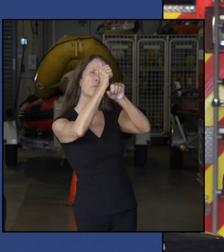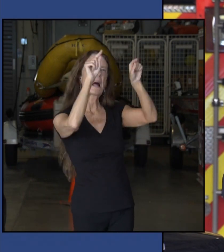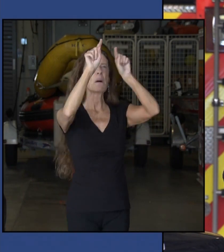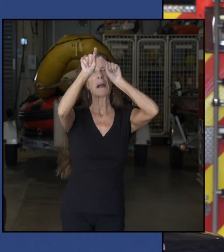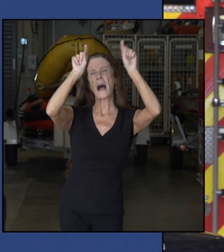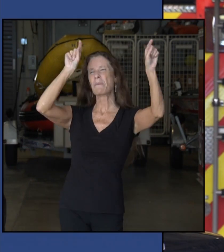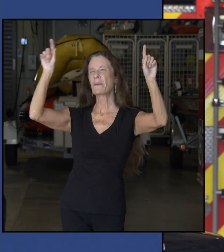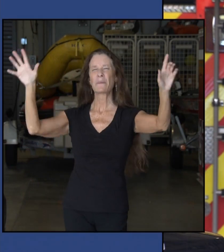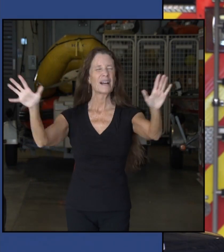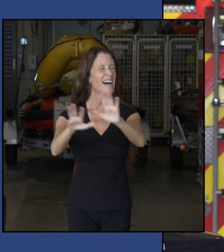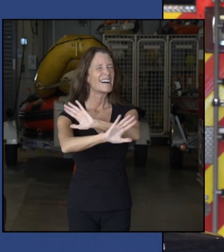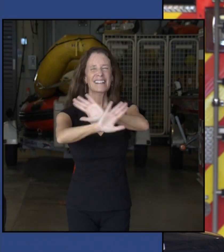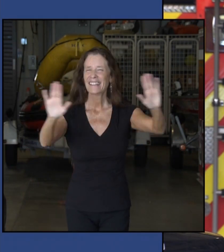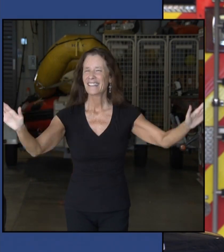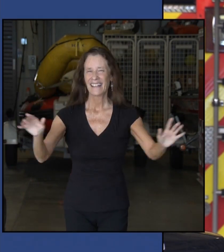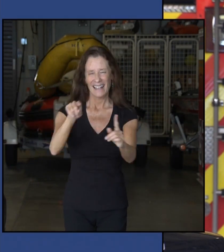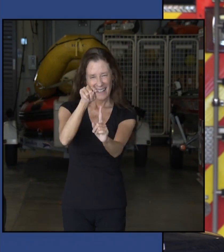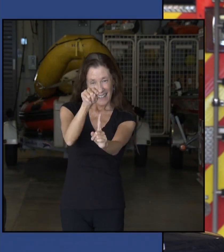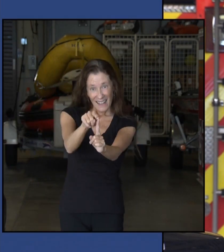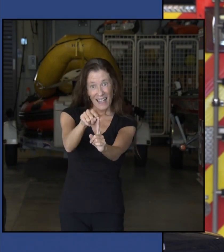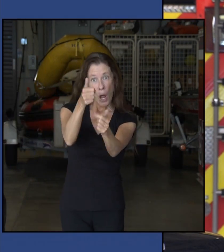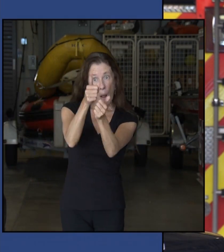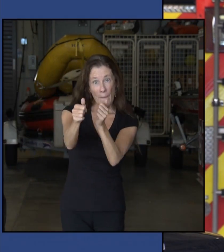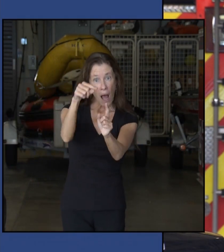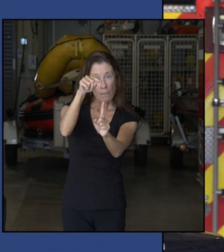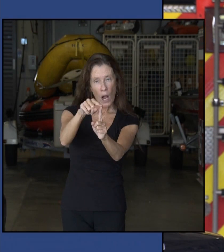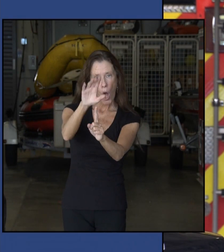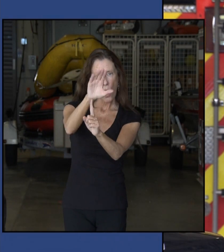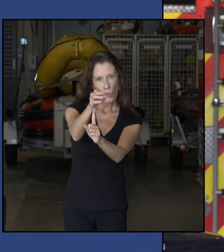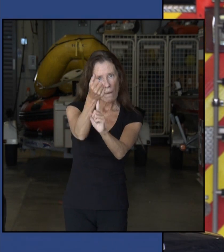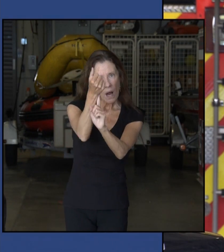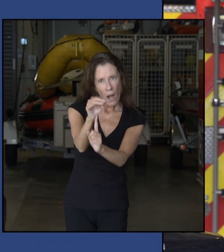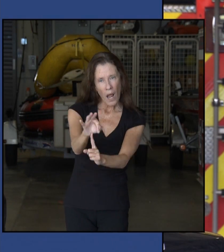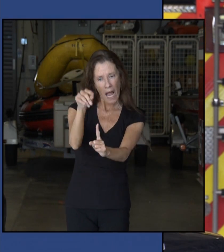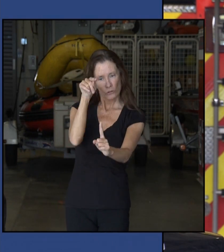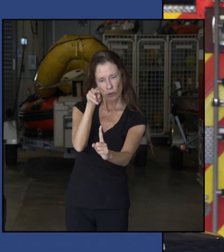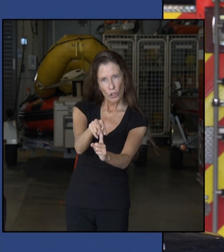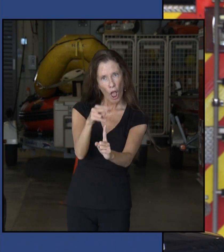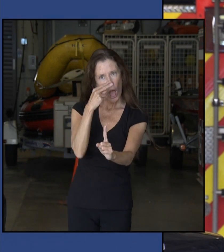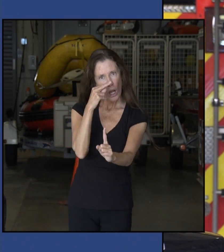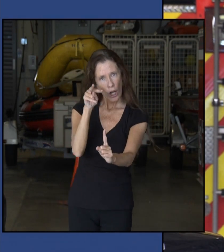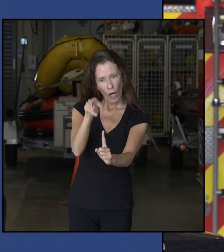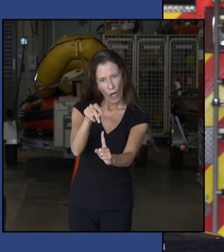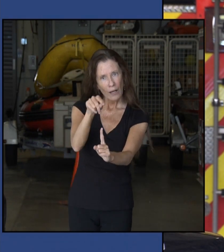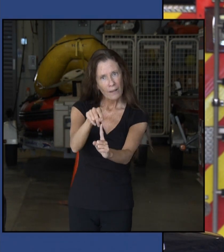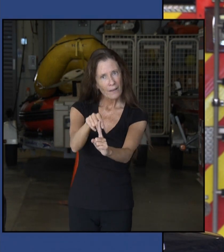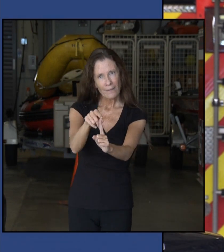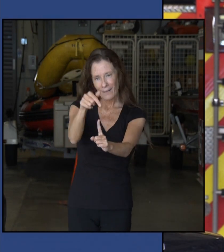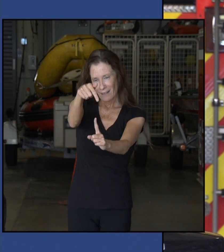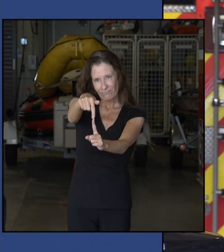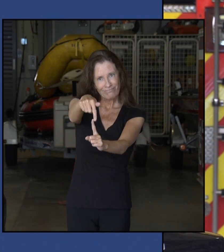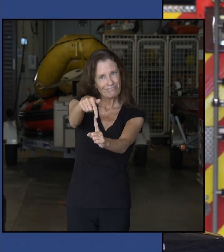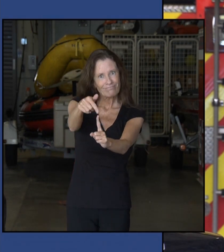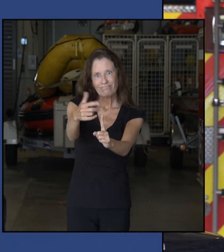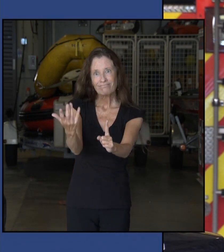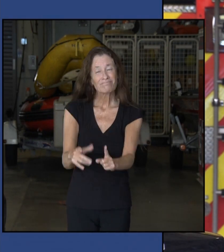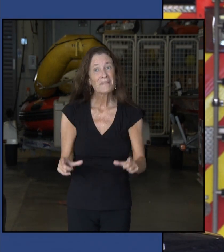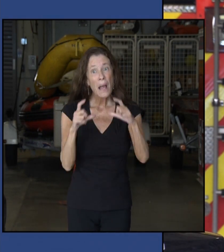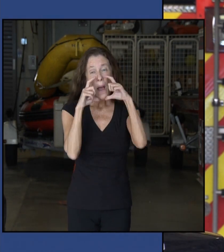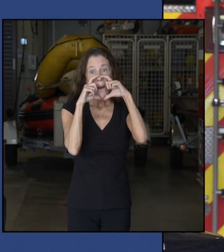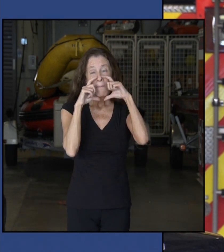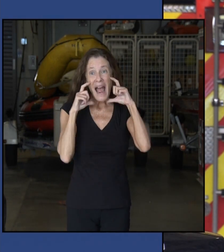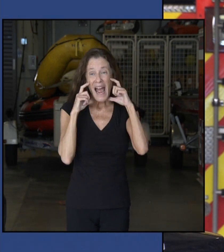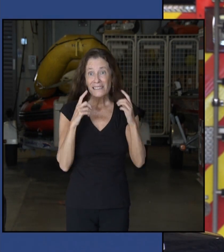think, you know, it's an education thing. And if you looked at early on, we were pretty sure that wearing a mask in March and April made a